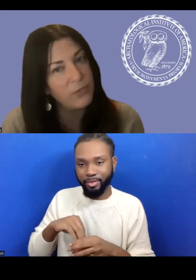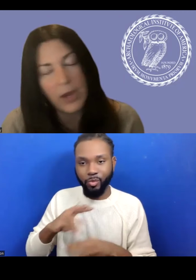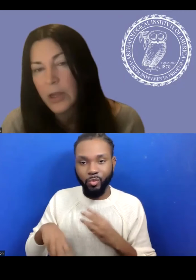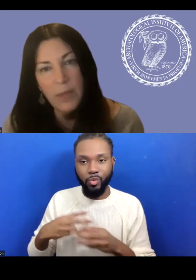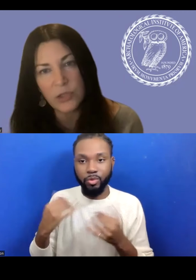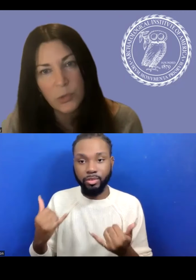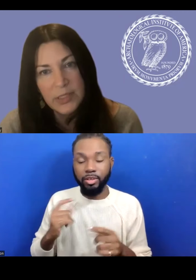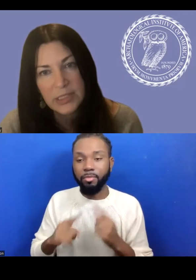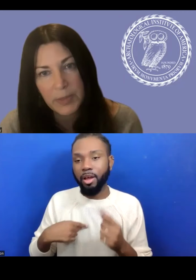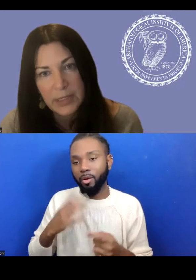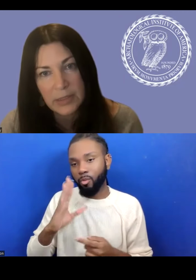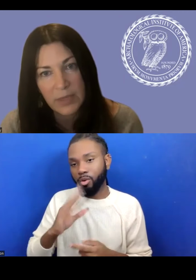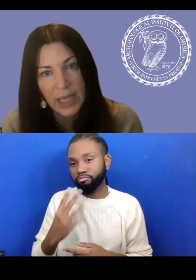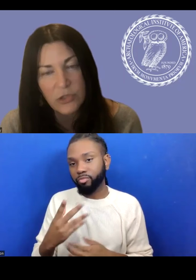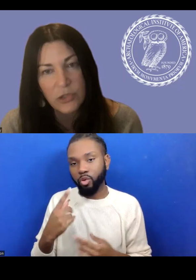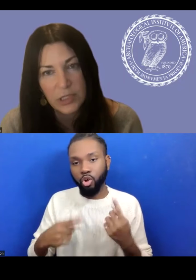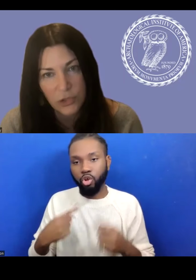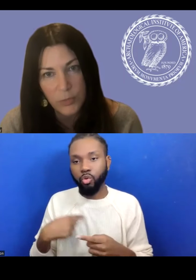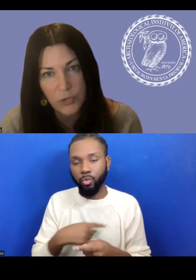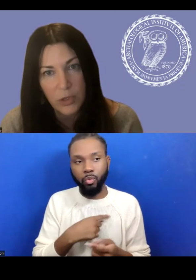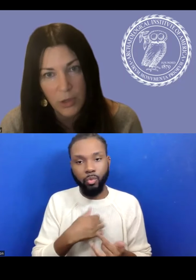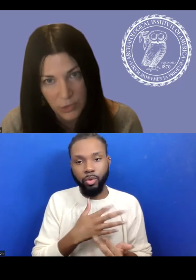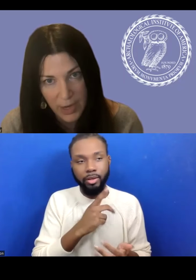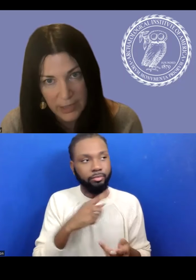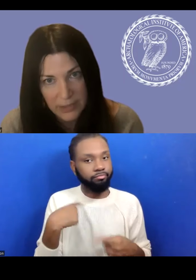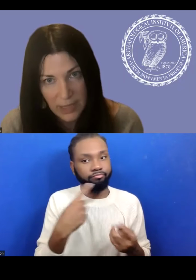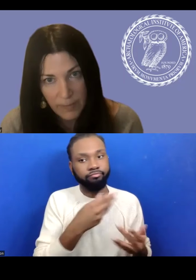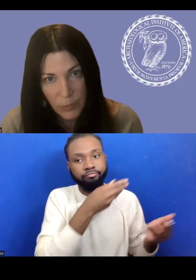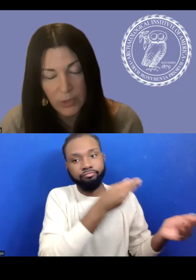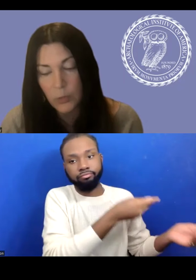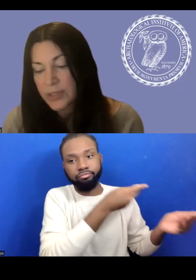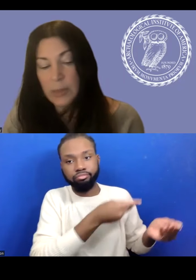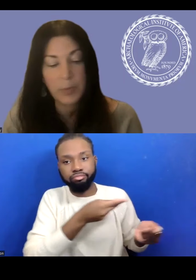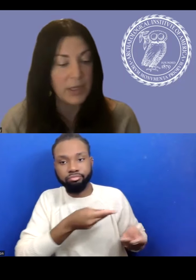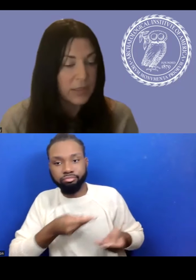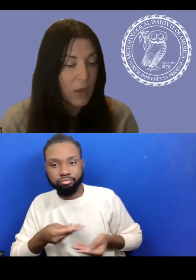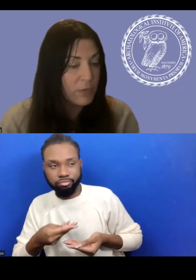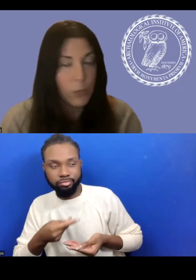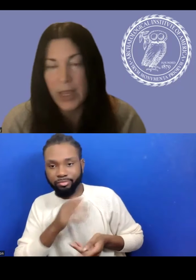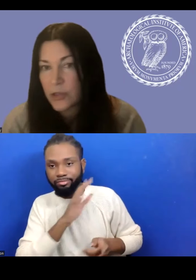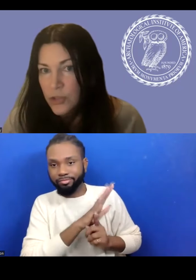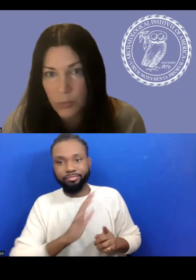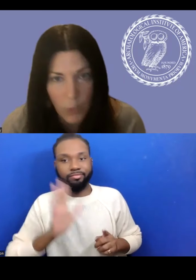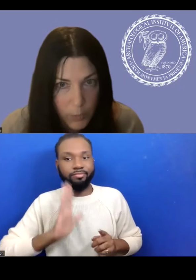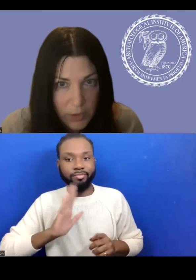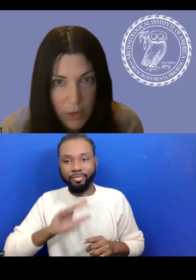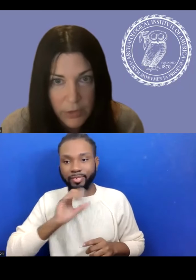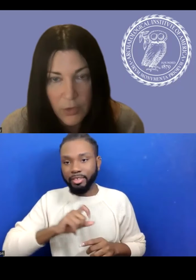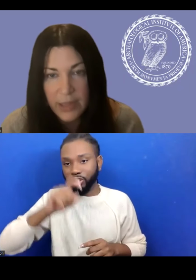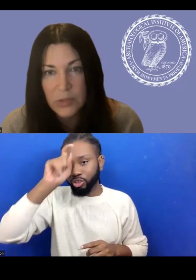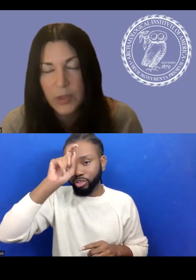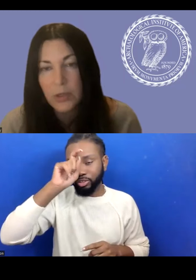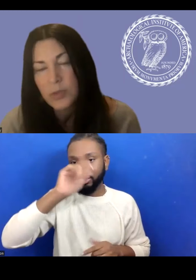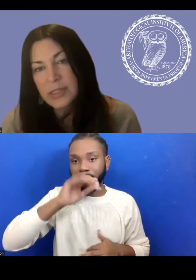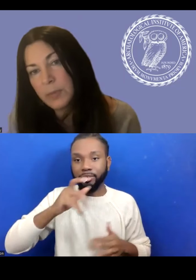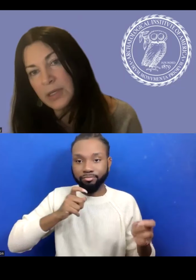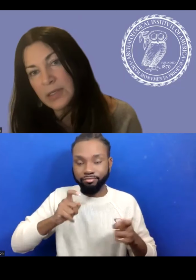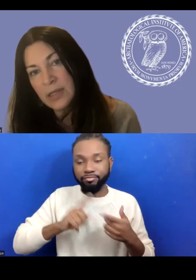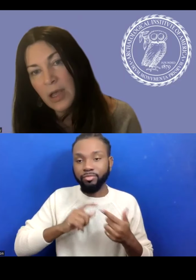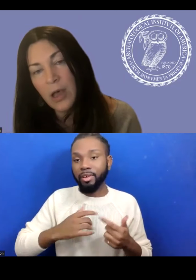we are very much the recipients of the ancient Egyptian autocrats. We are the recipients of the ancient Roman autocrats. We are